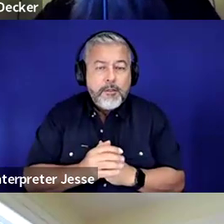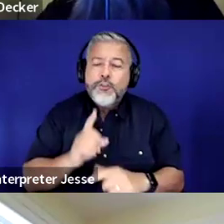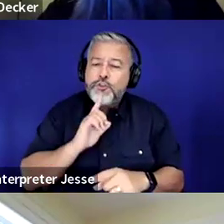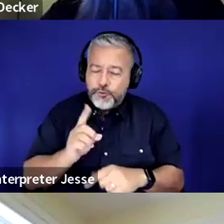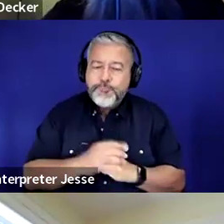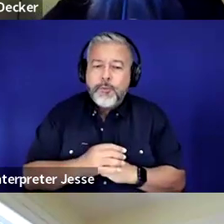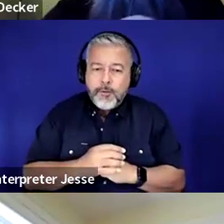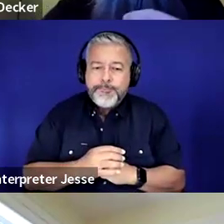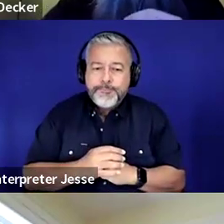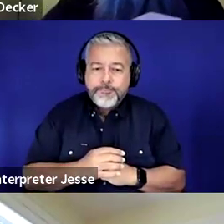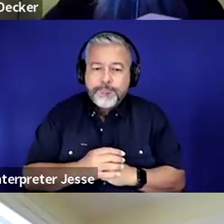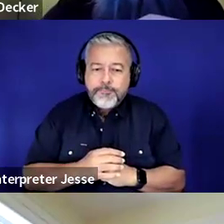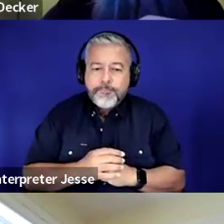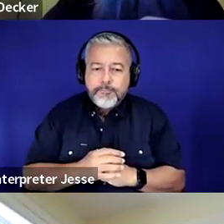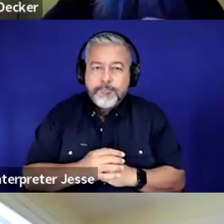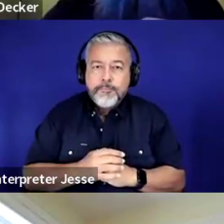Absolutely. And